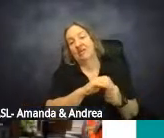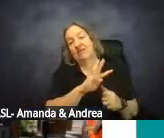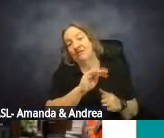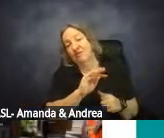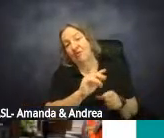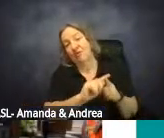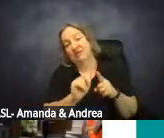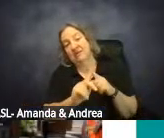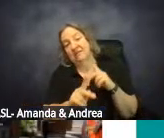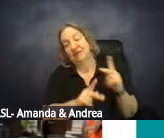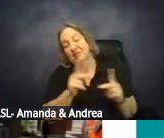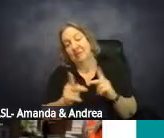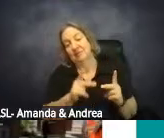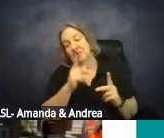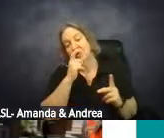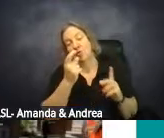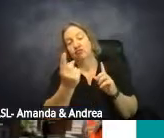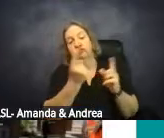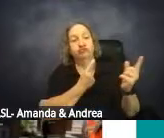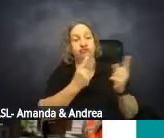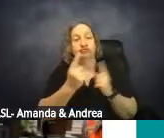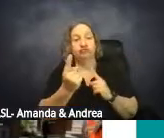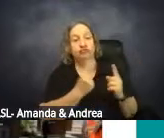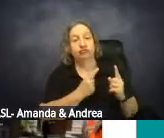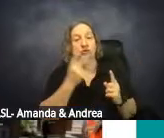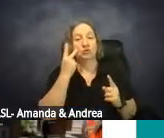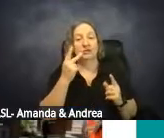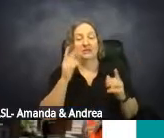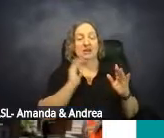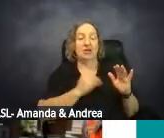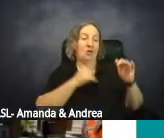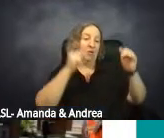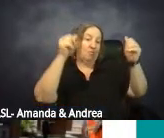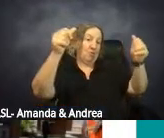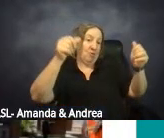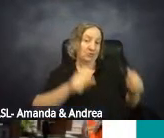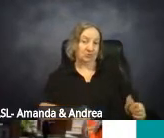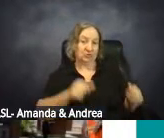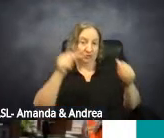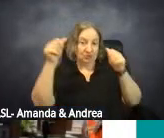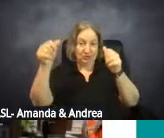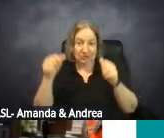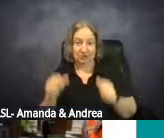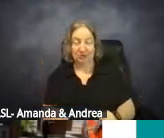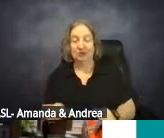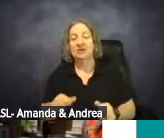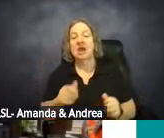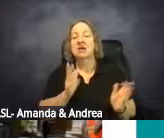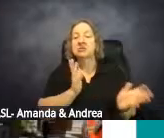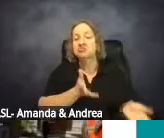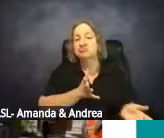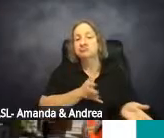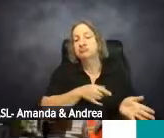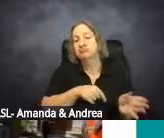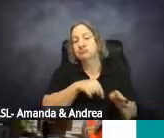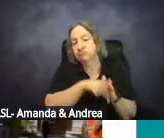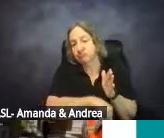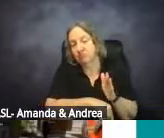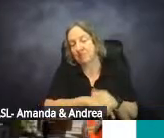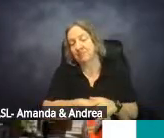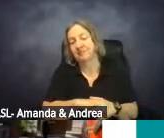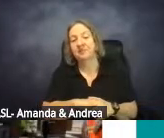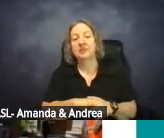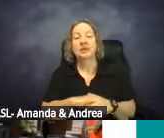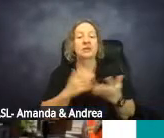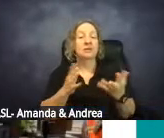different people who stopped by to see the posters we had up and have those intimate conversations. So the importance